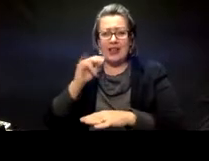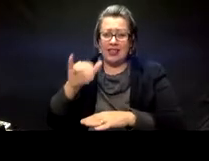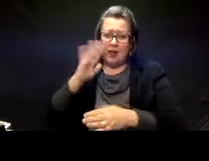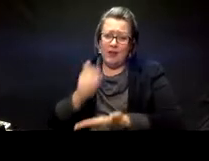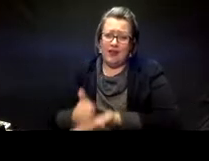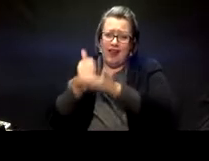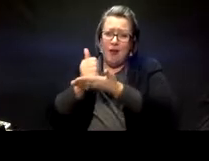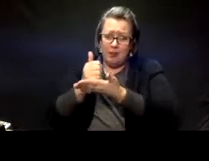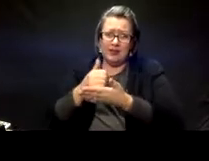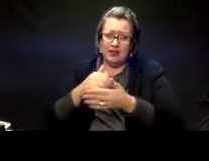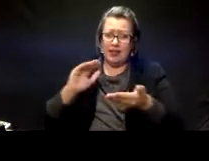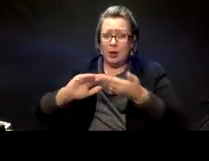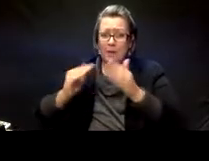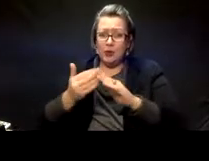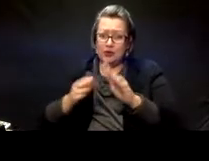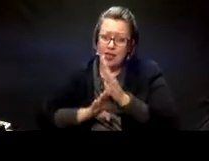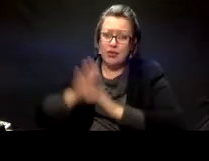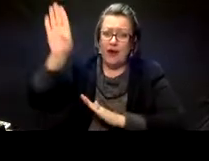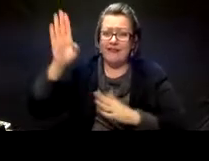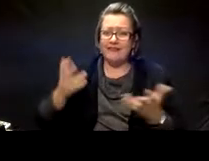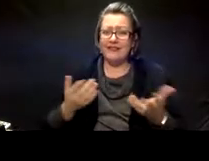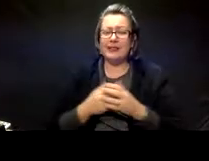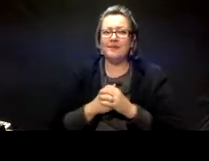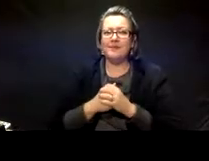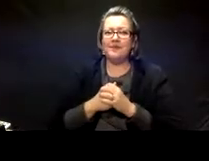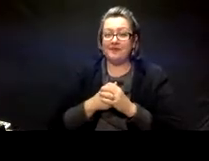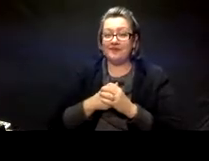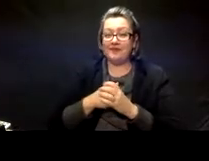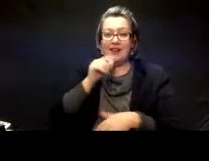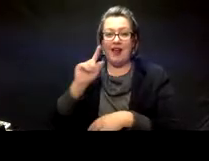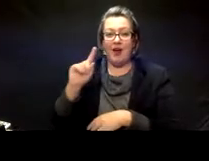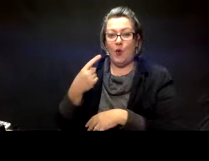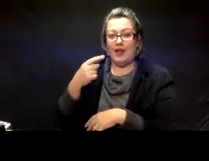have as far as their potential, use it. And that will help